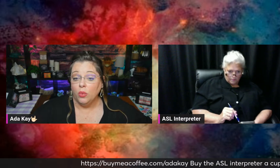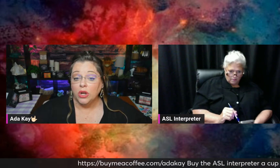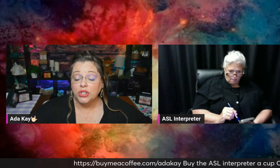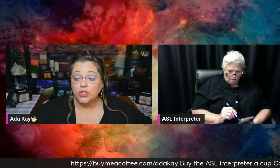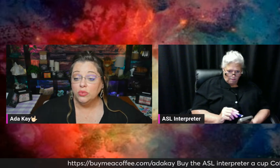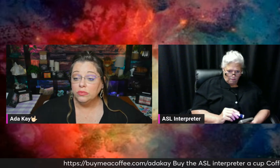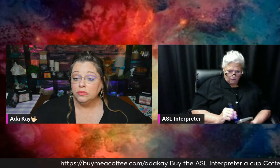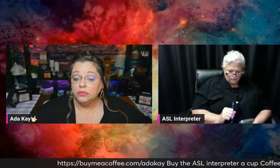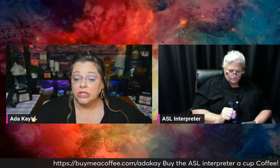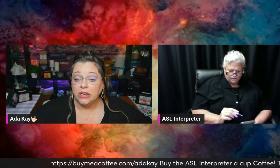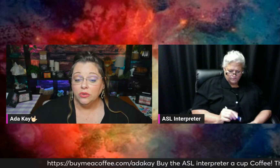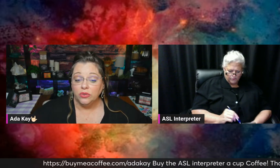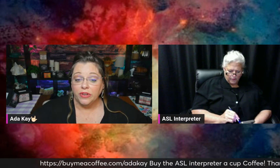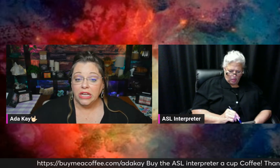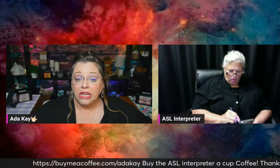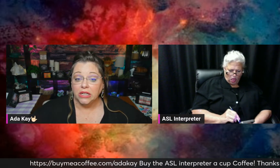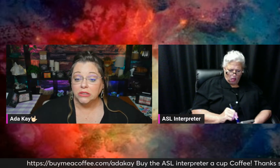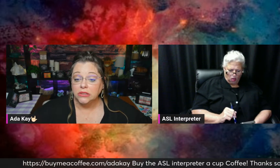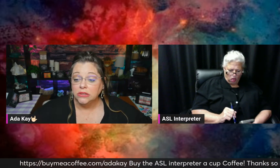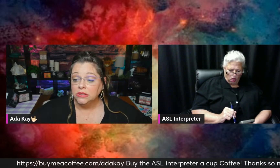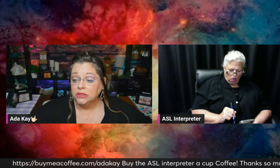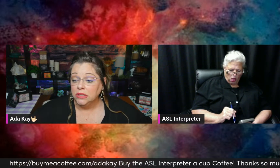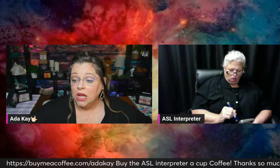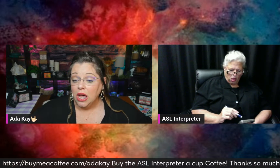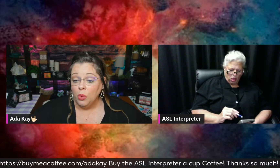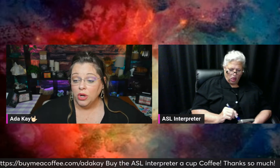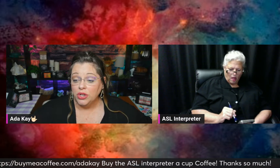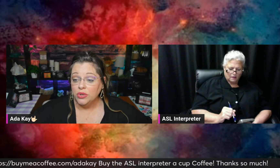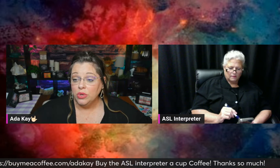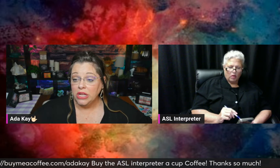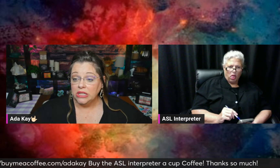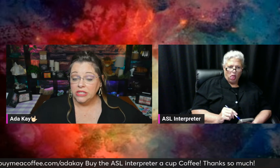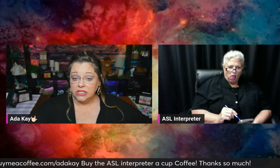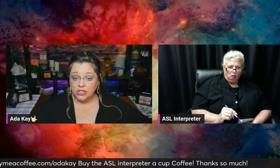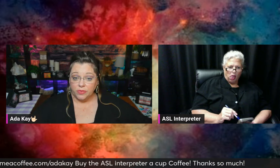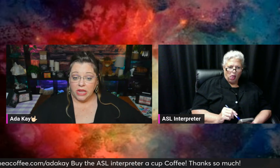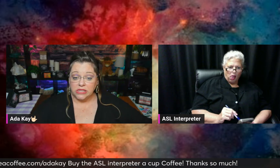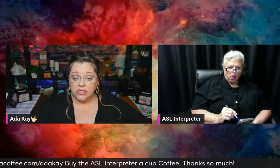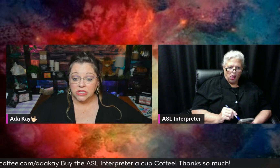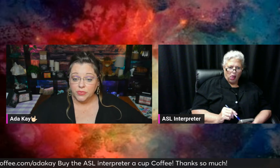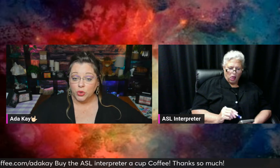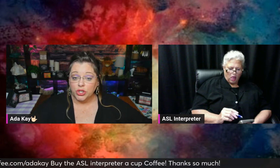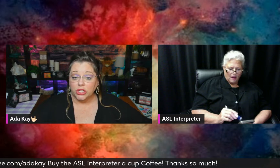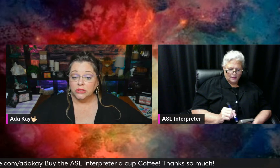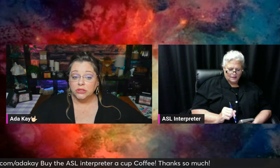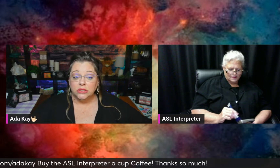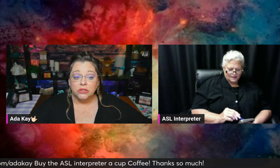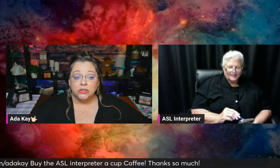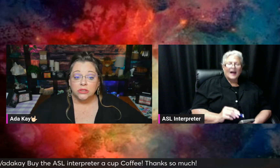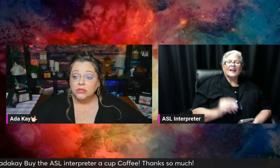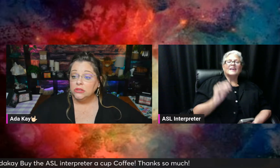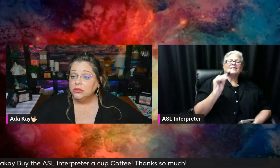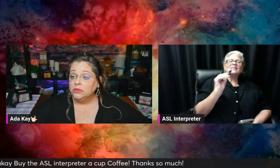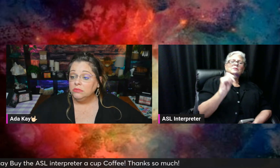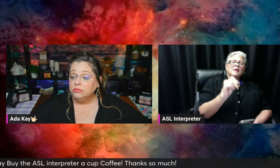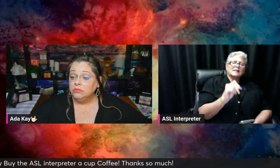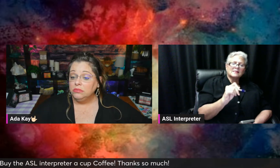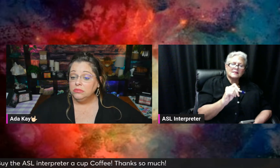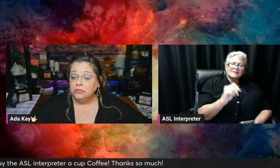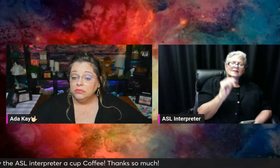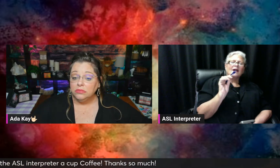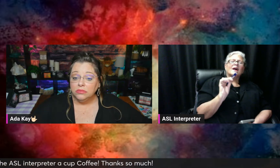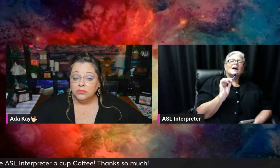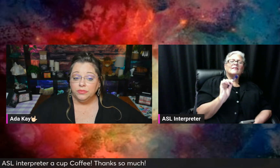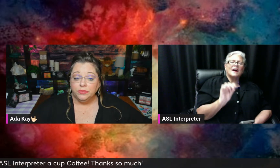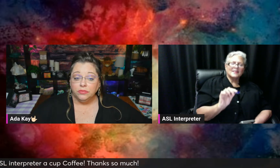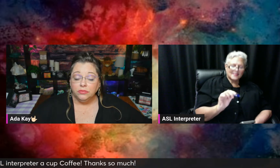I want to, but I don't know if I can. I want to do at least the gymnastics portion. I like the